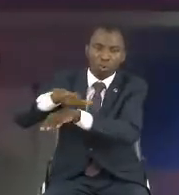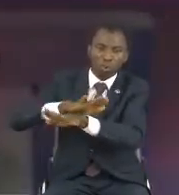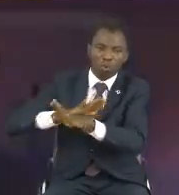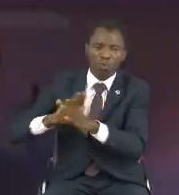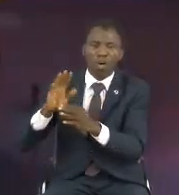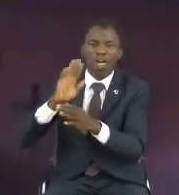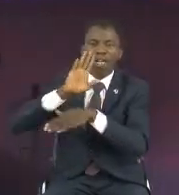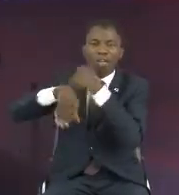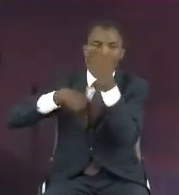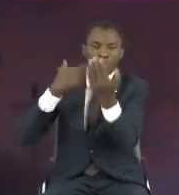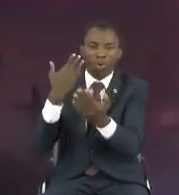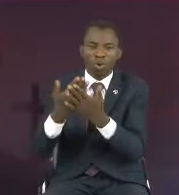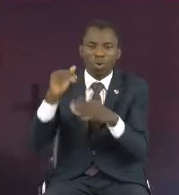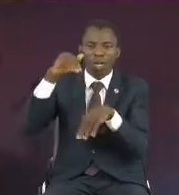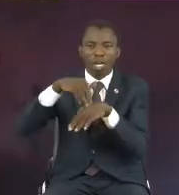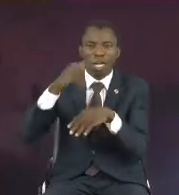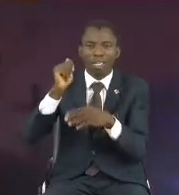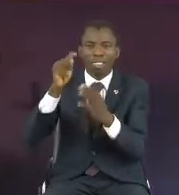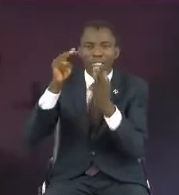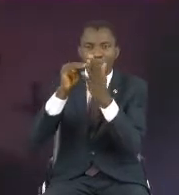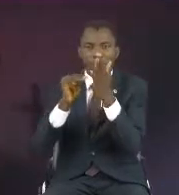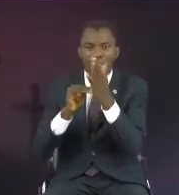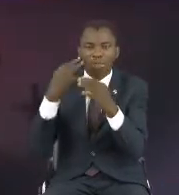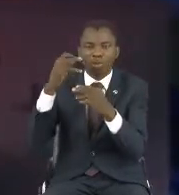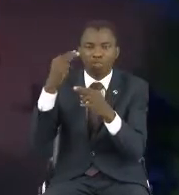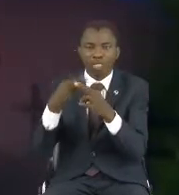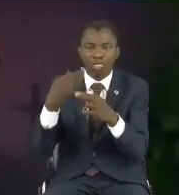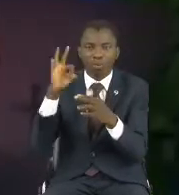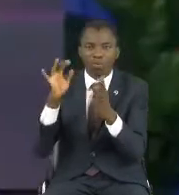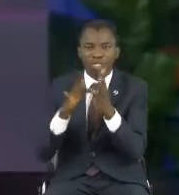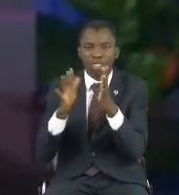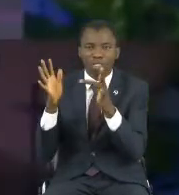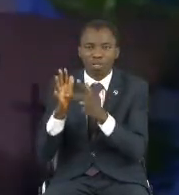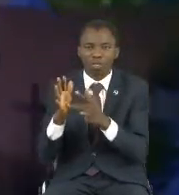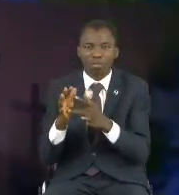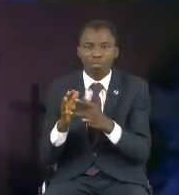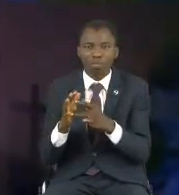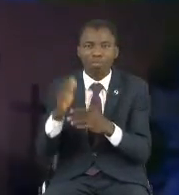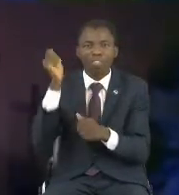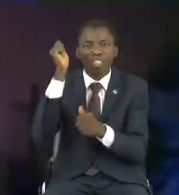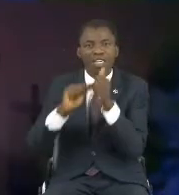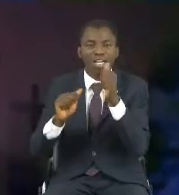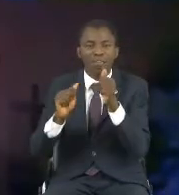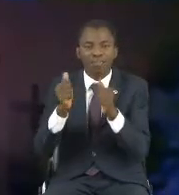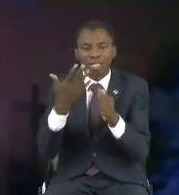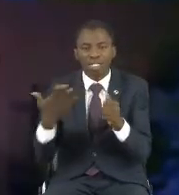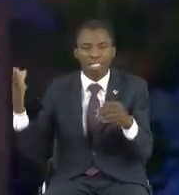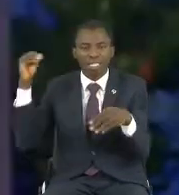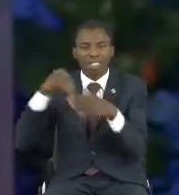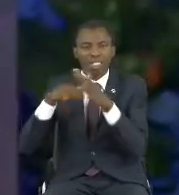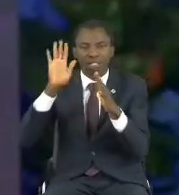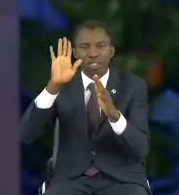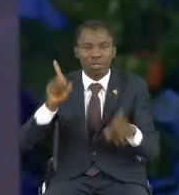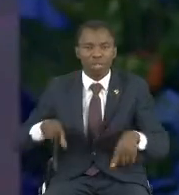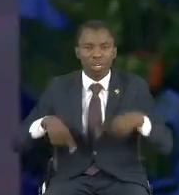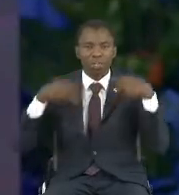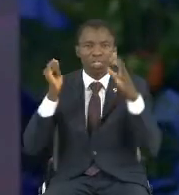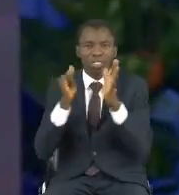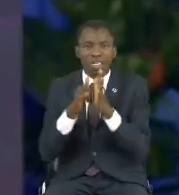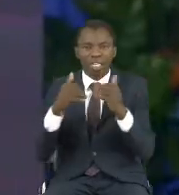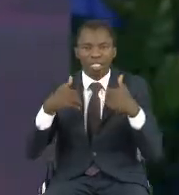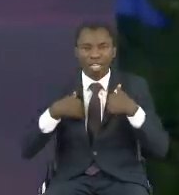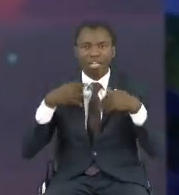At the mention of the name of Jesus, everything in your life that have been like